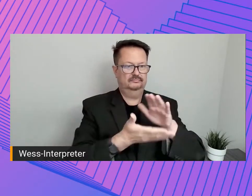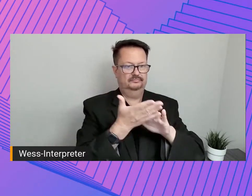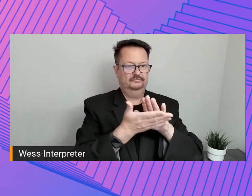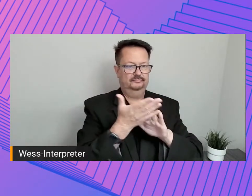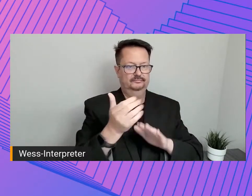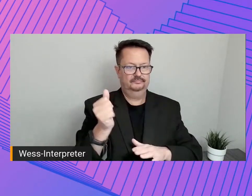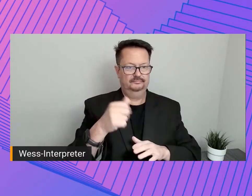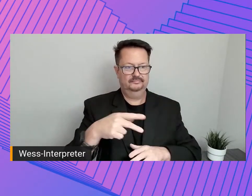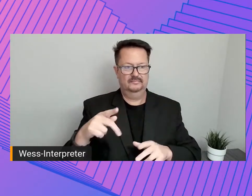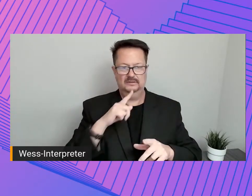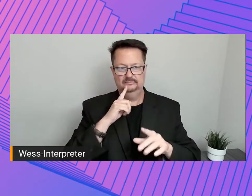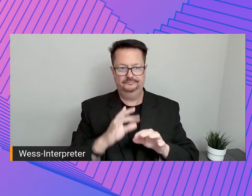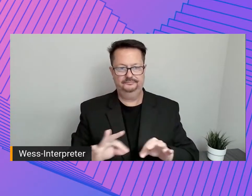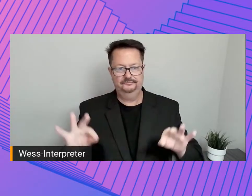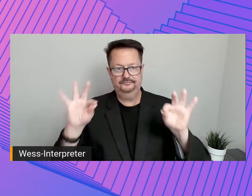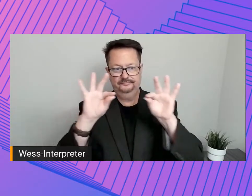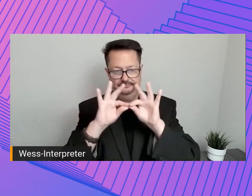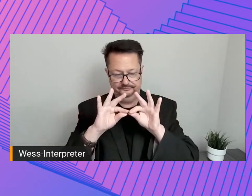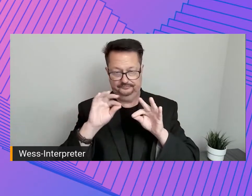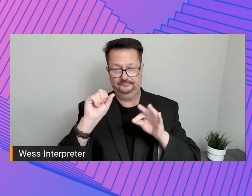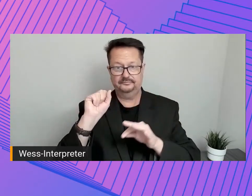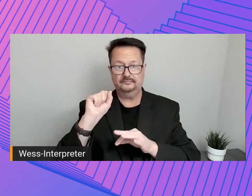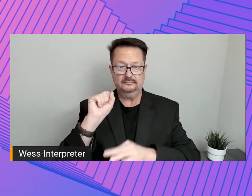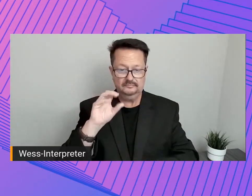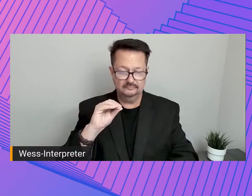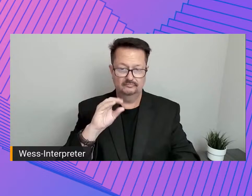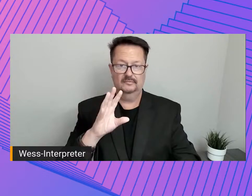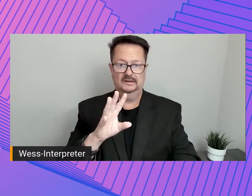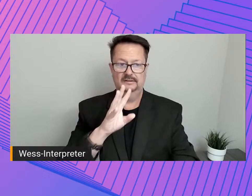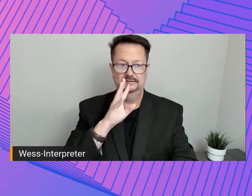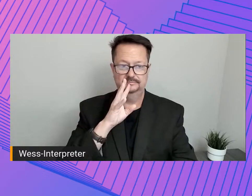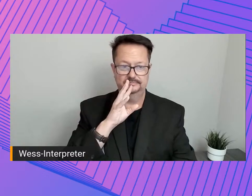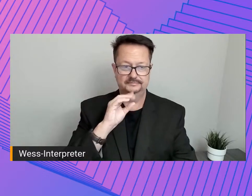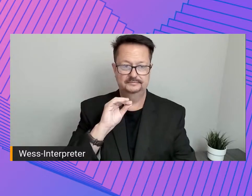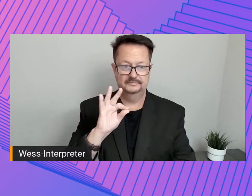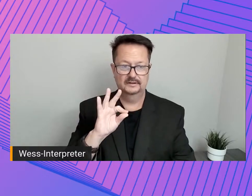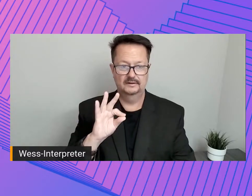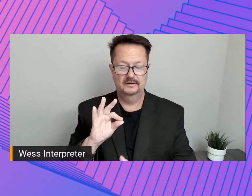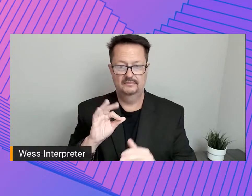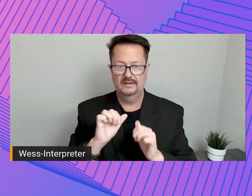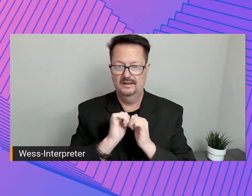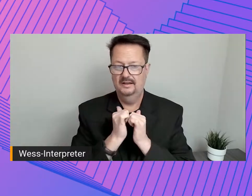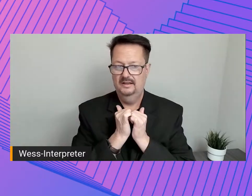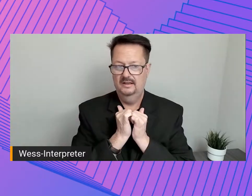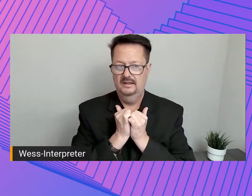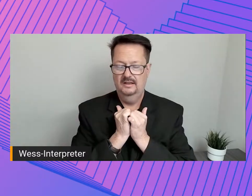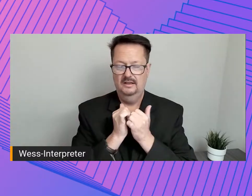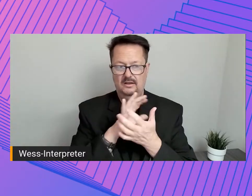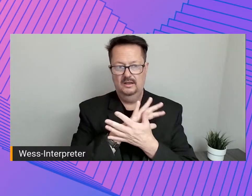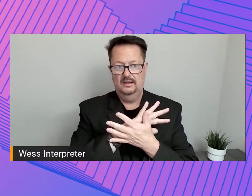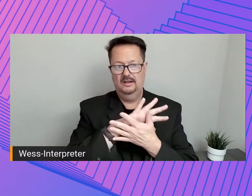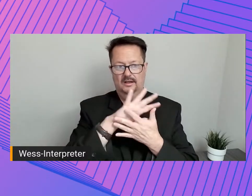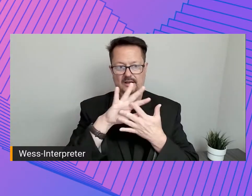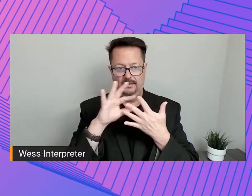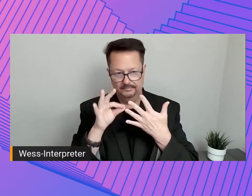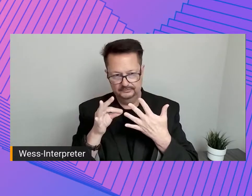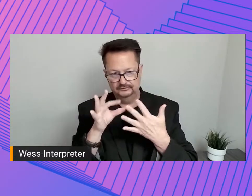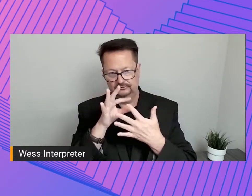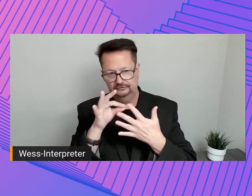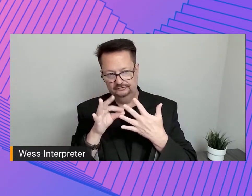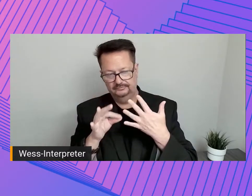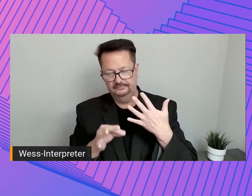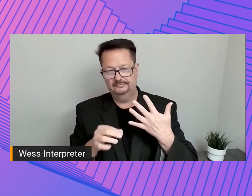critical. So speaking of ways that having options can make a difference to the applications that you're